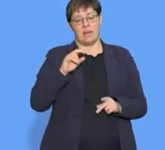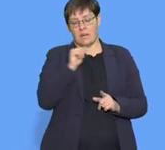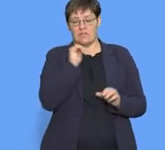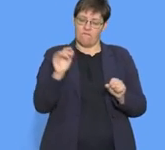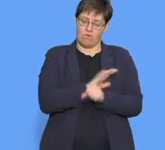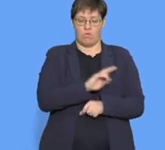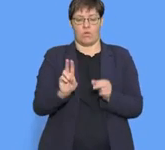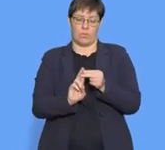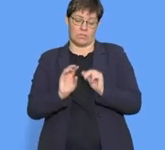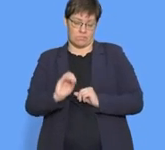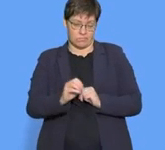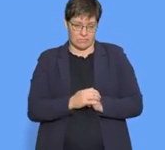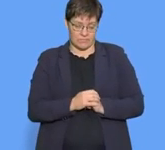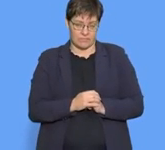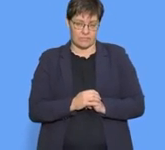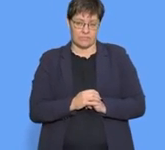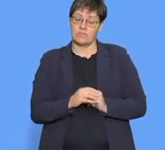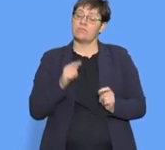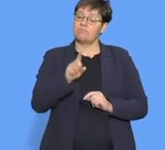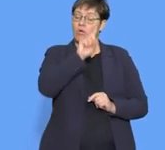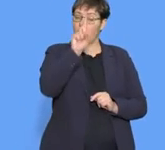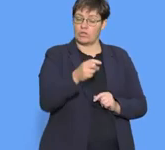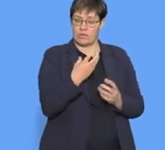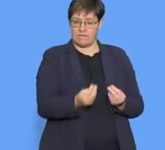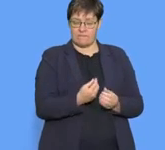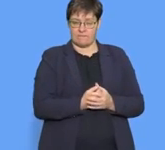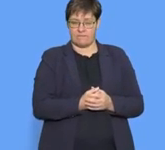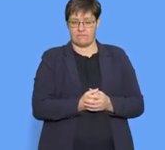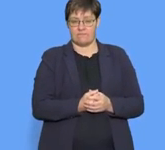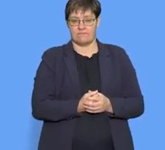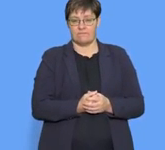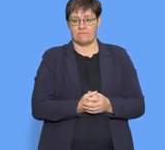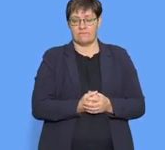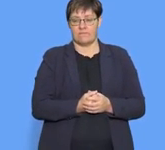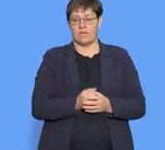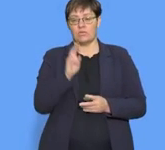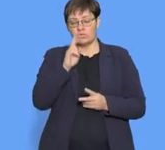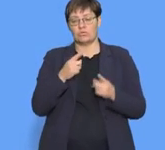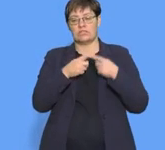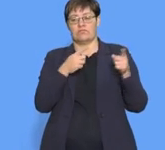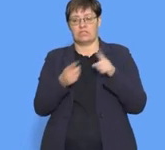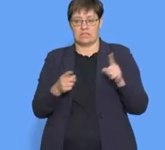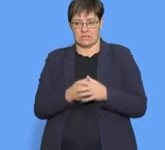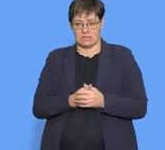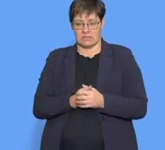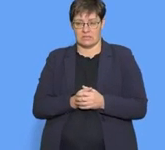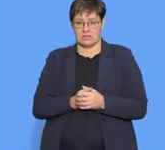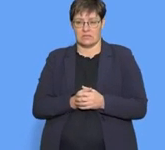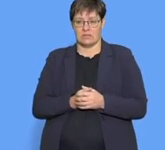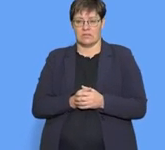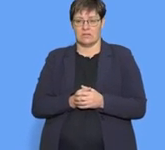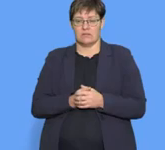answer, you've got to give in your units. So back to the question again. In this question, we had 2 different kinds of